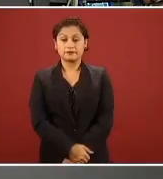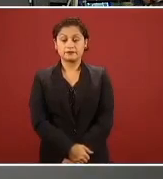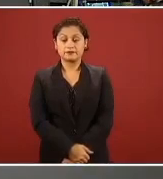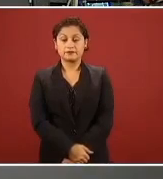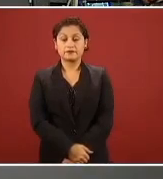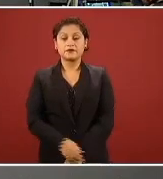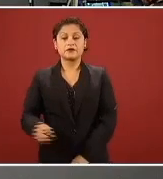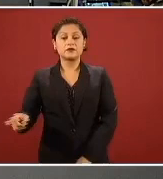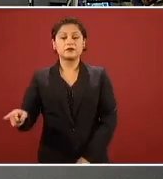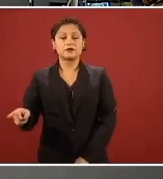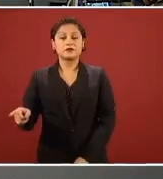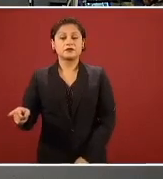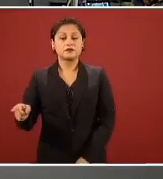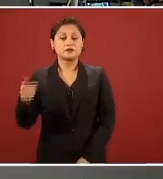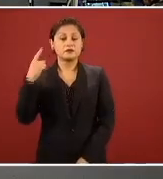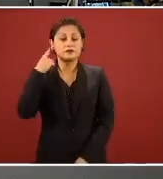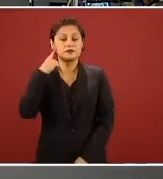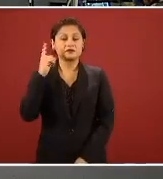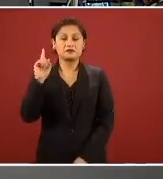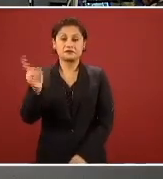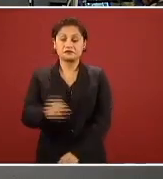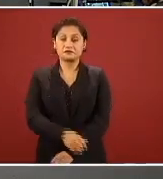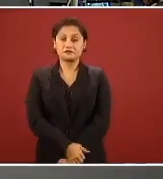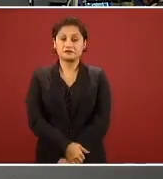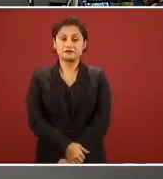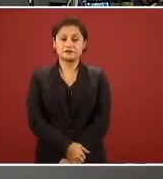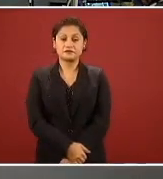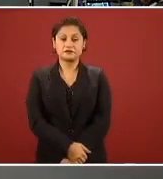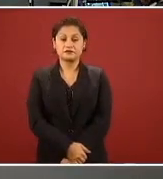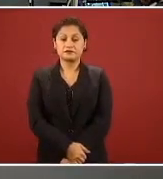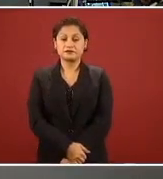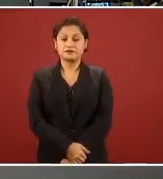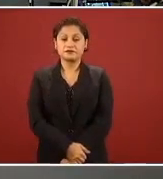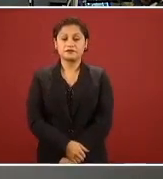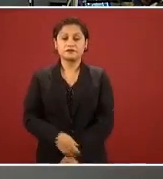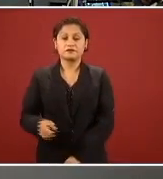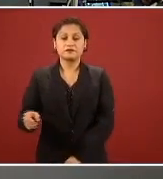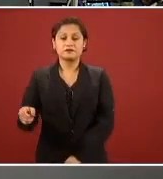mujer, no que venga la Conadín, no que venga, no, que usted